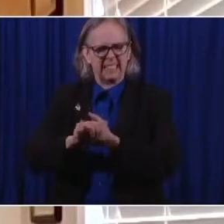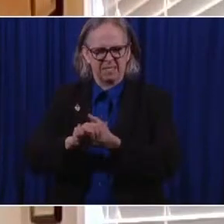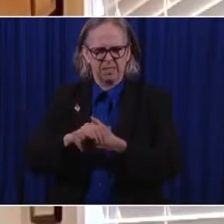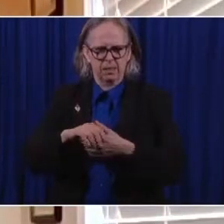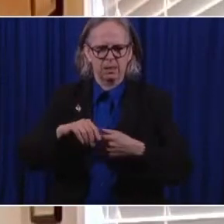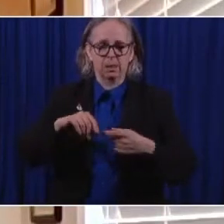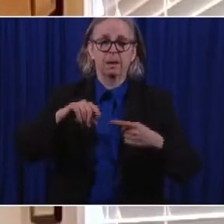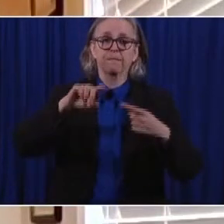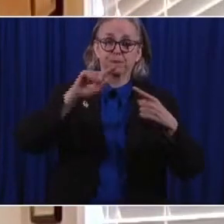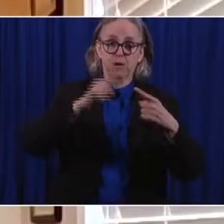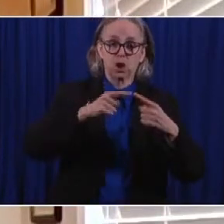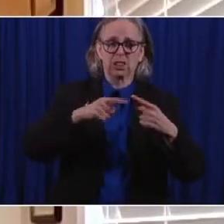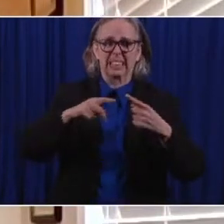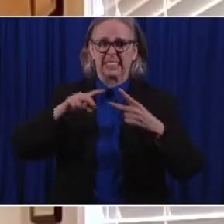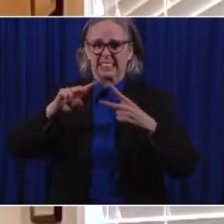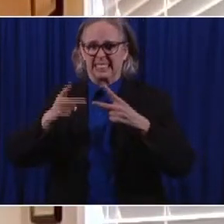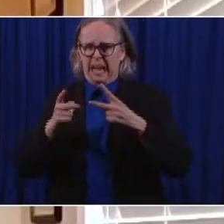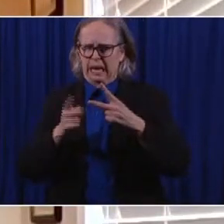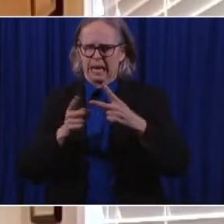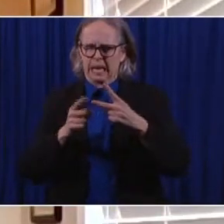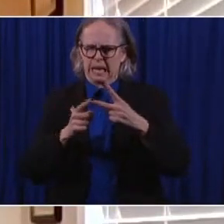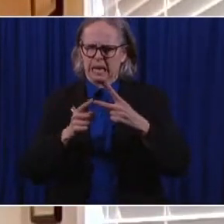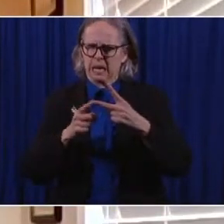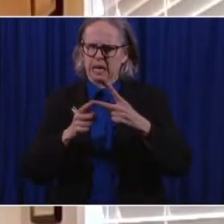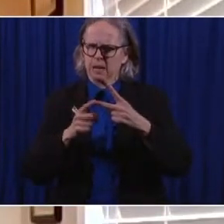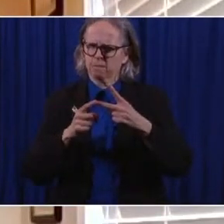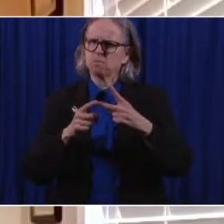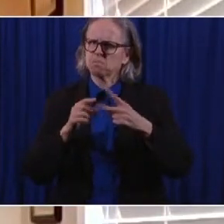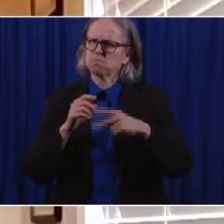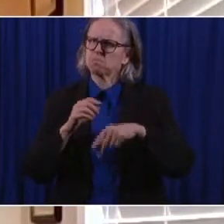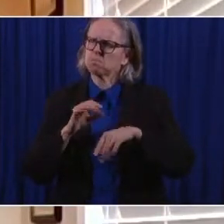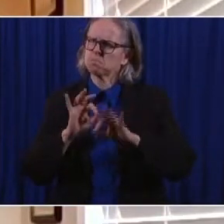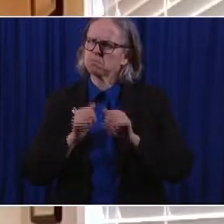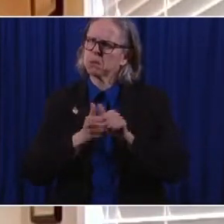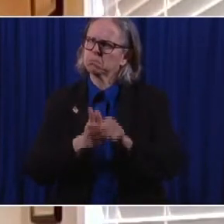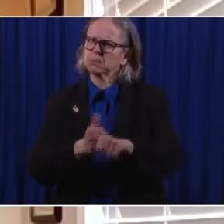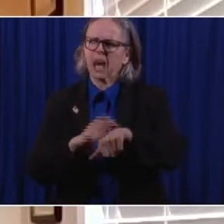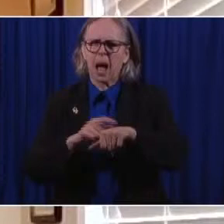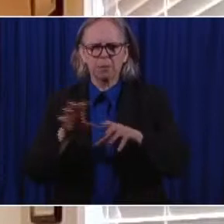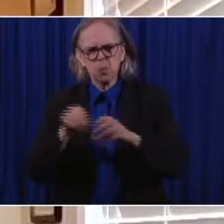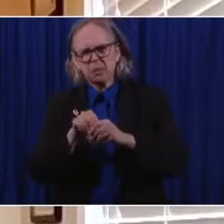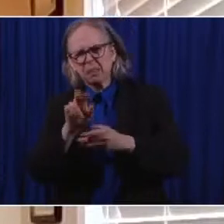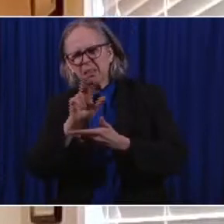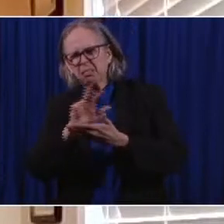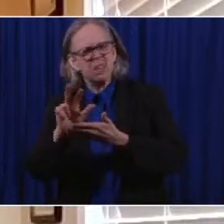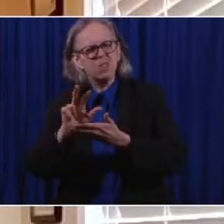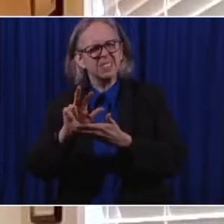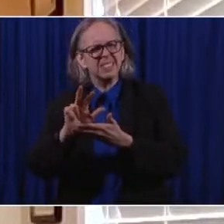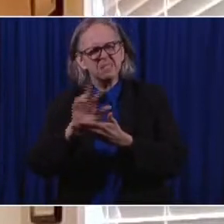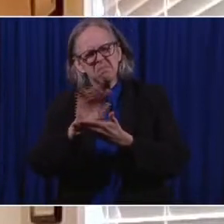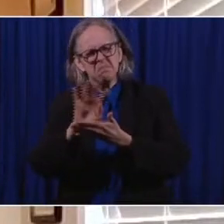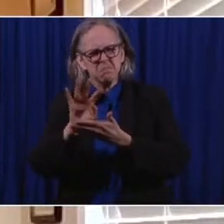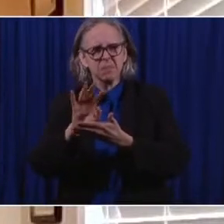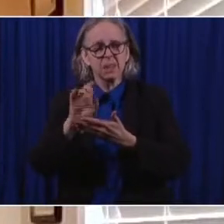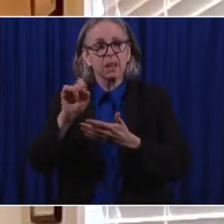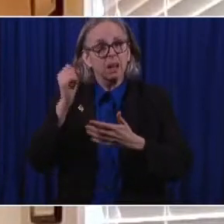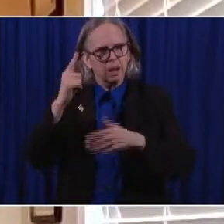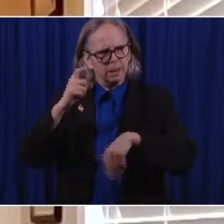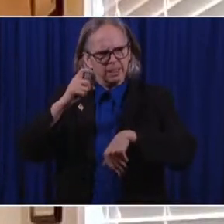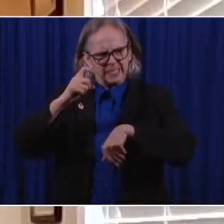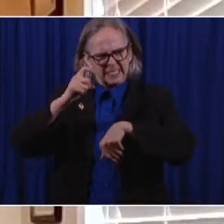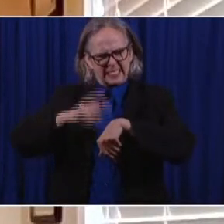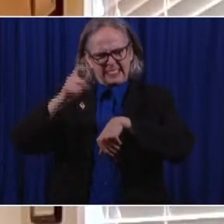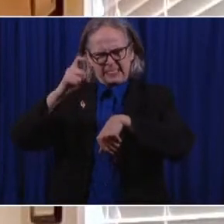is a window, it does not have to fall exactly at the 3 or 4 week mark, depending on which vaccine you've received.